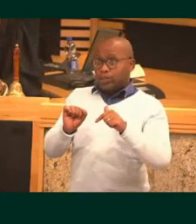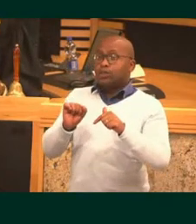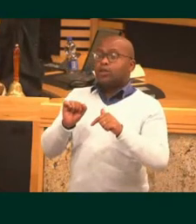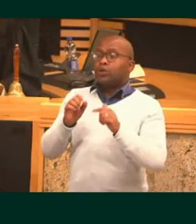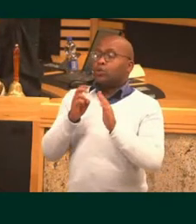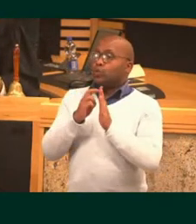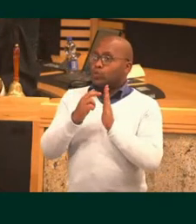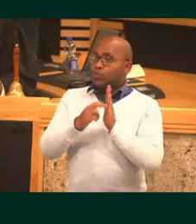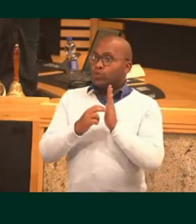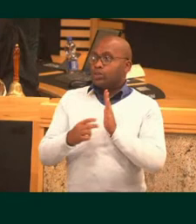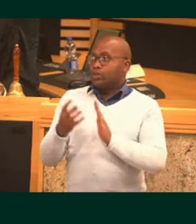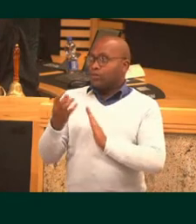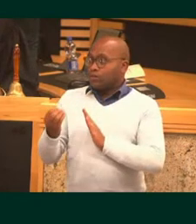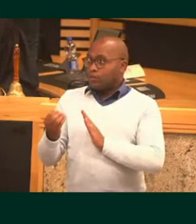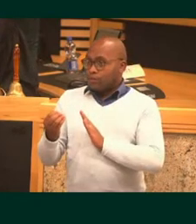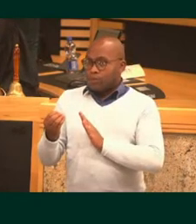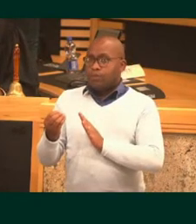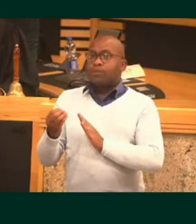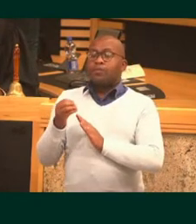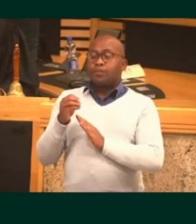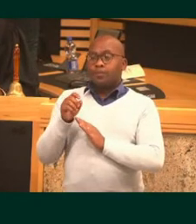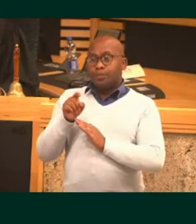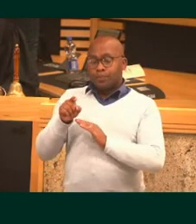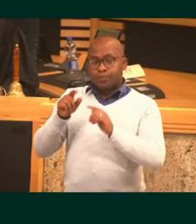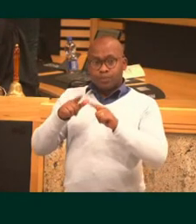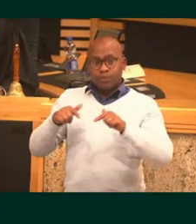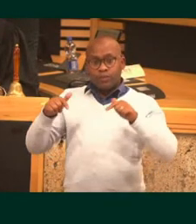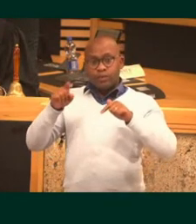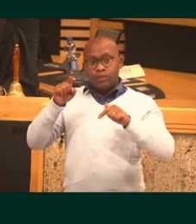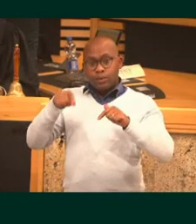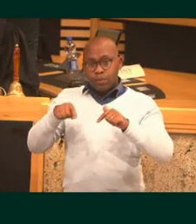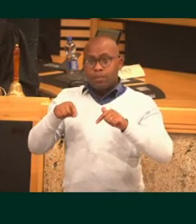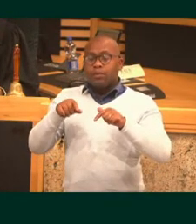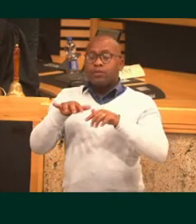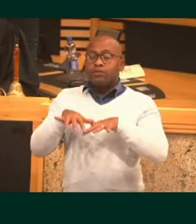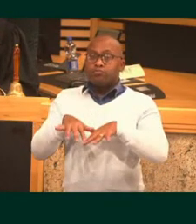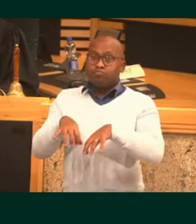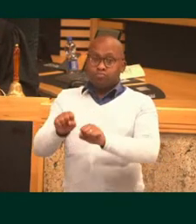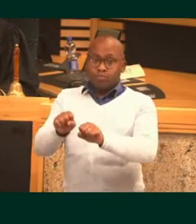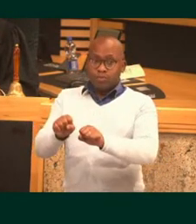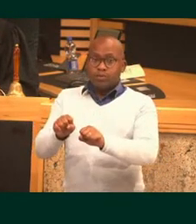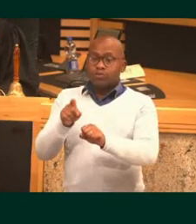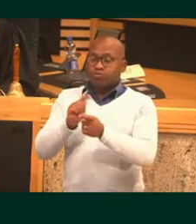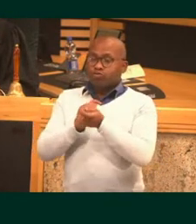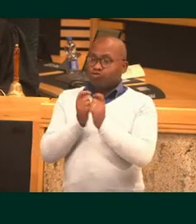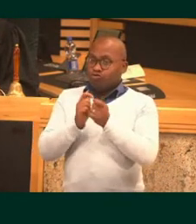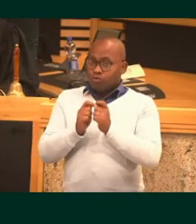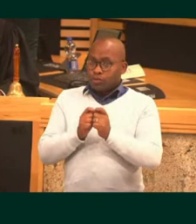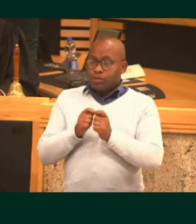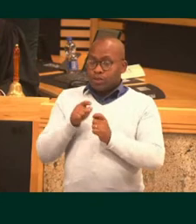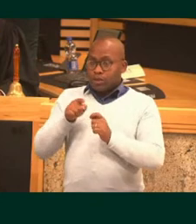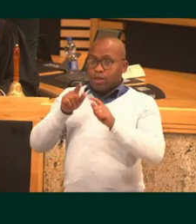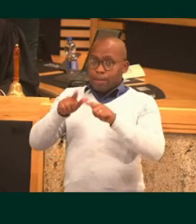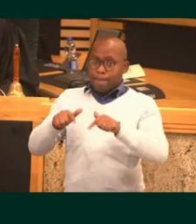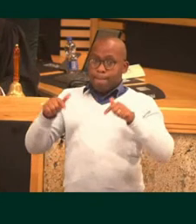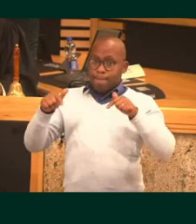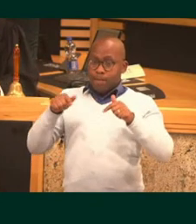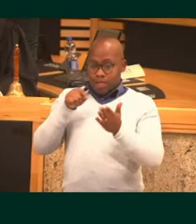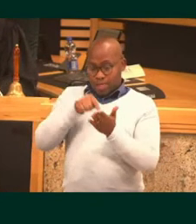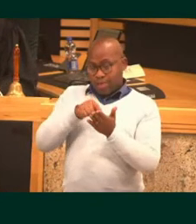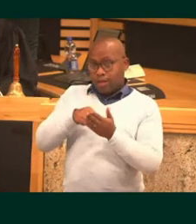legislature that the house approves their rearrangement of the order paper for the house plenary session of 11th